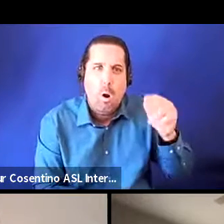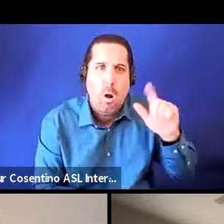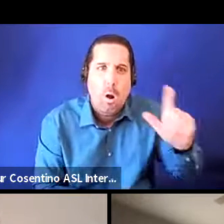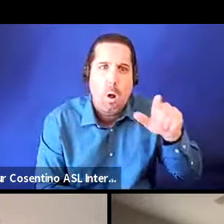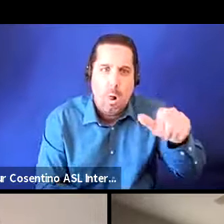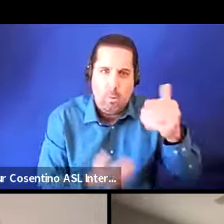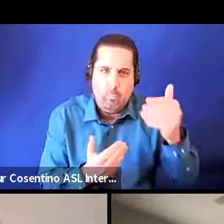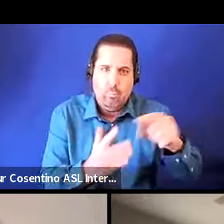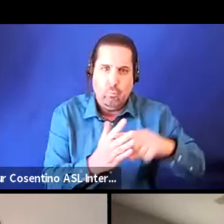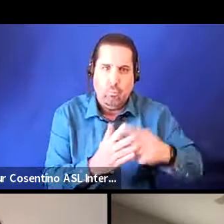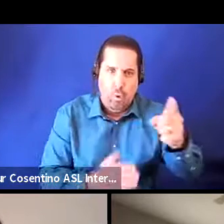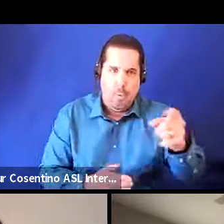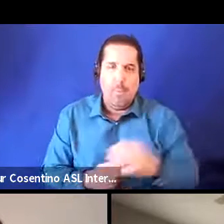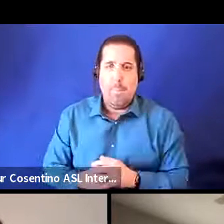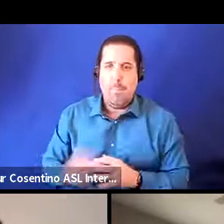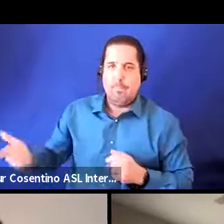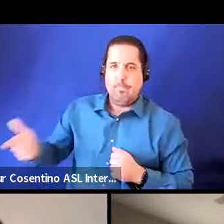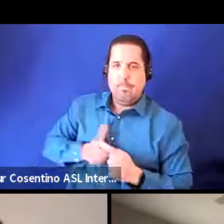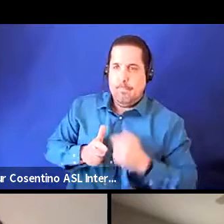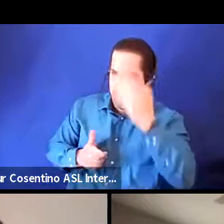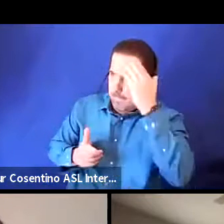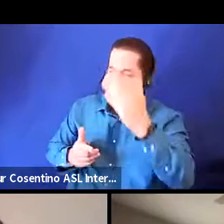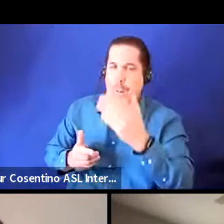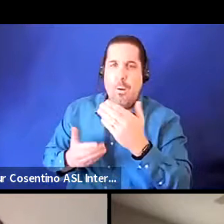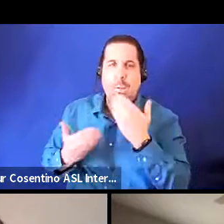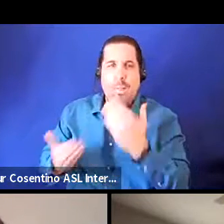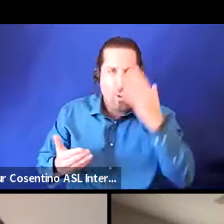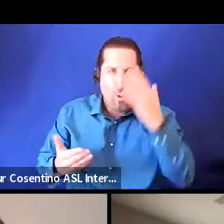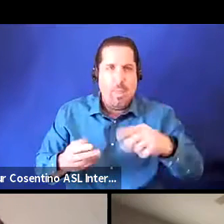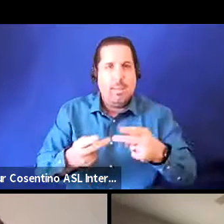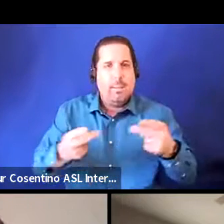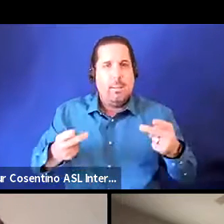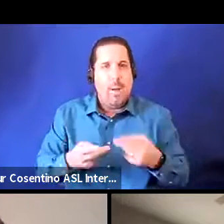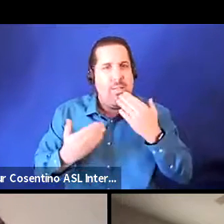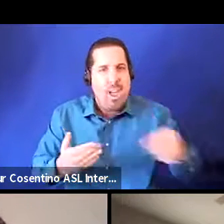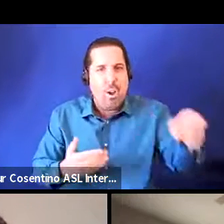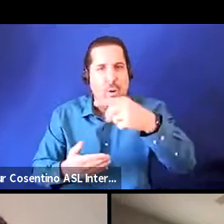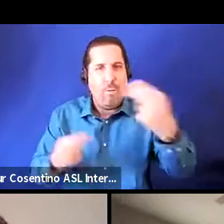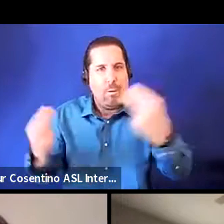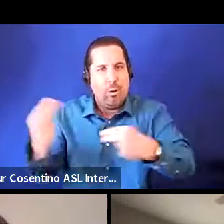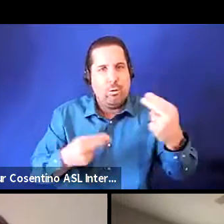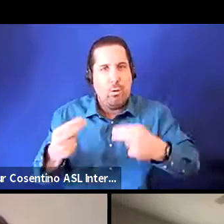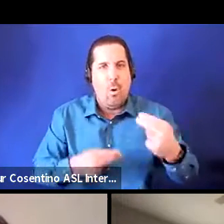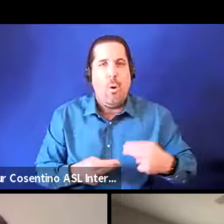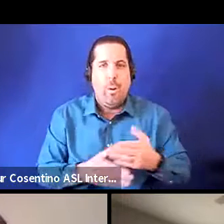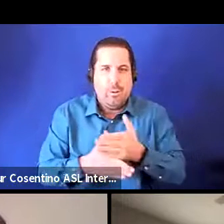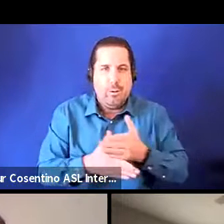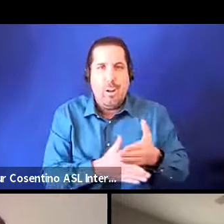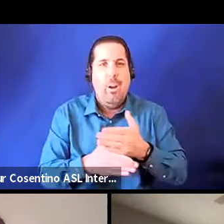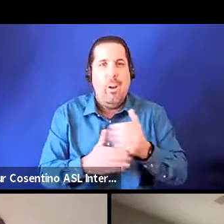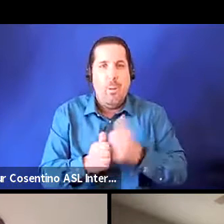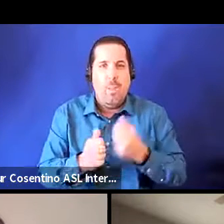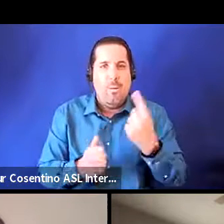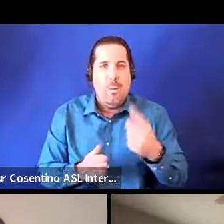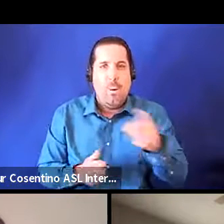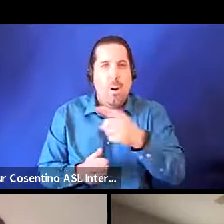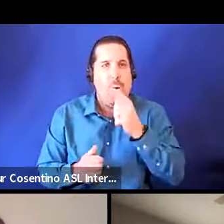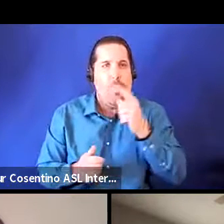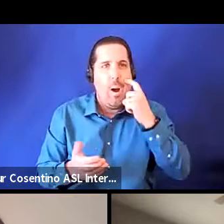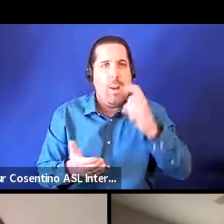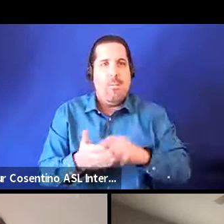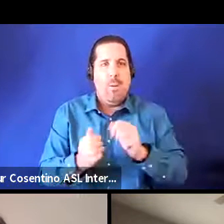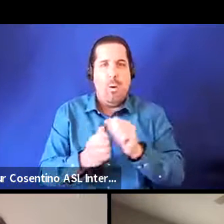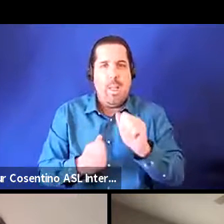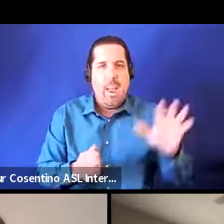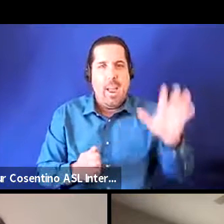thank you for joining. Thank you for this space, of course, and it's just really wonderful to share space with other folks that also identify as Asian American